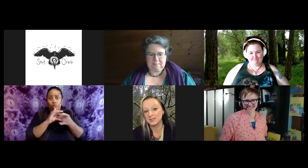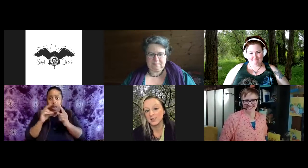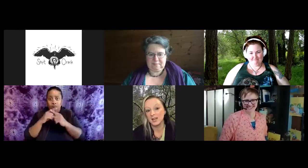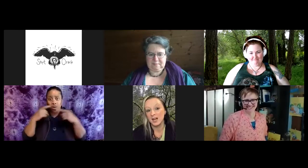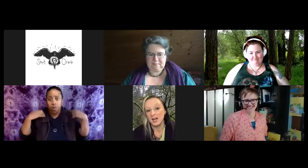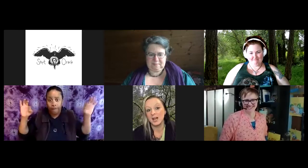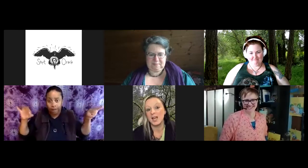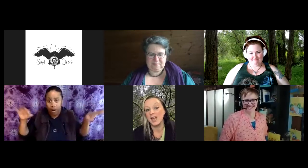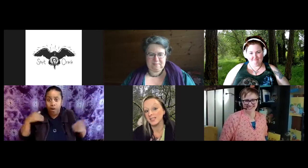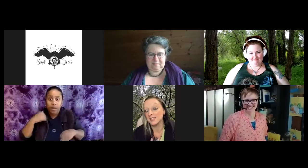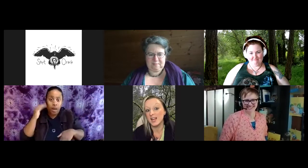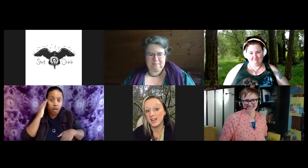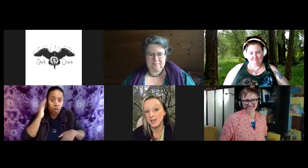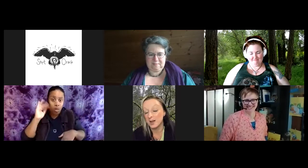because